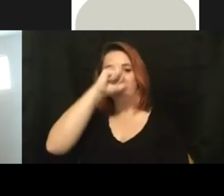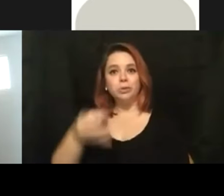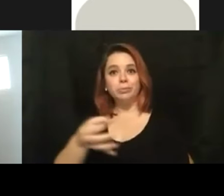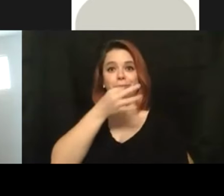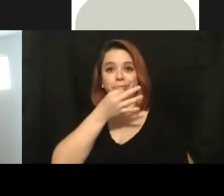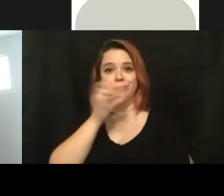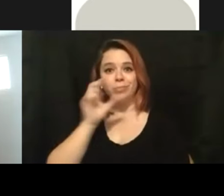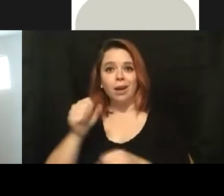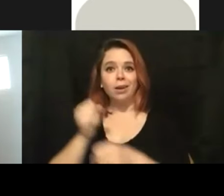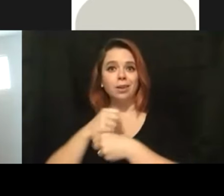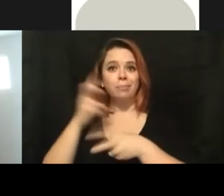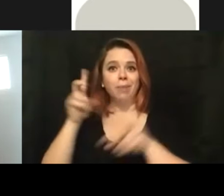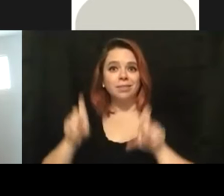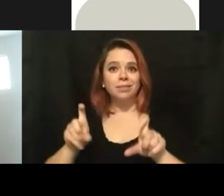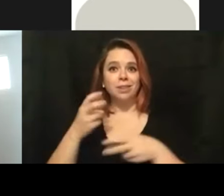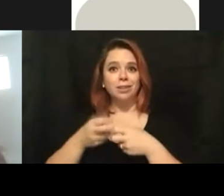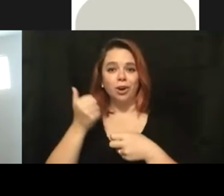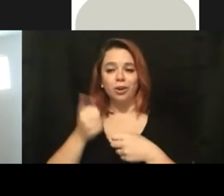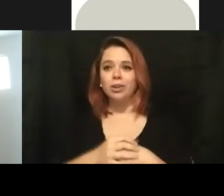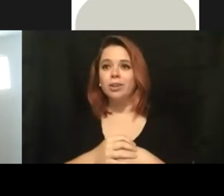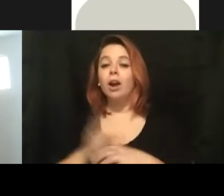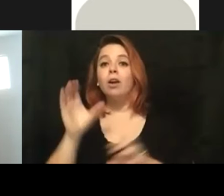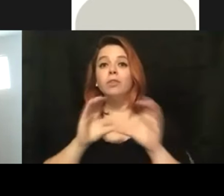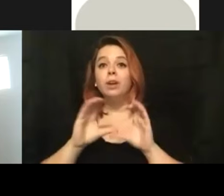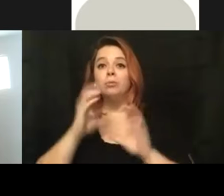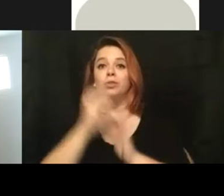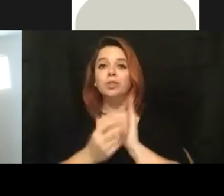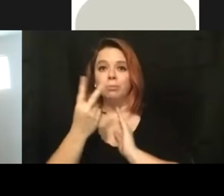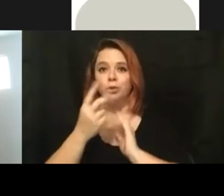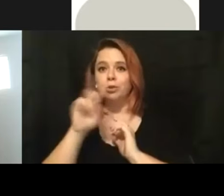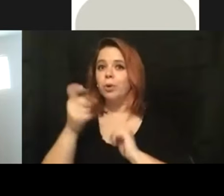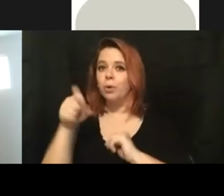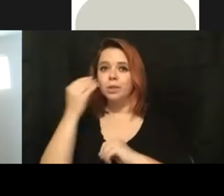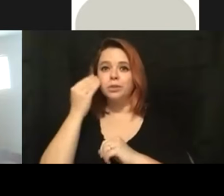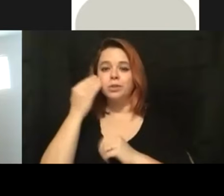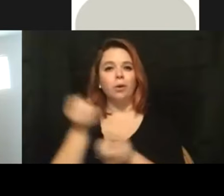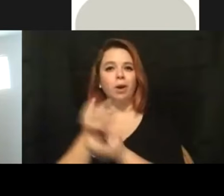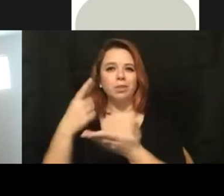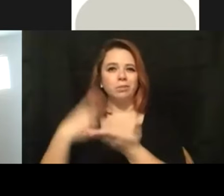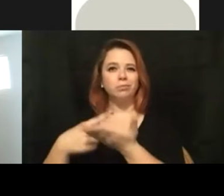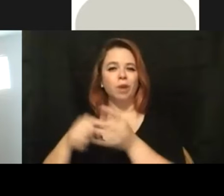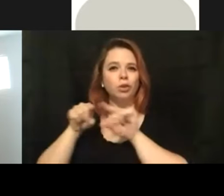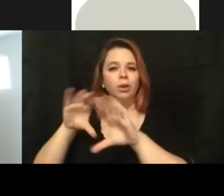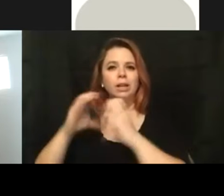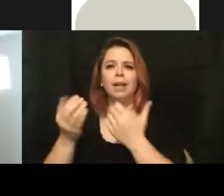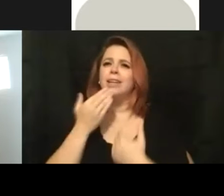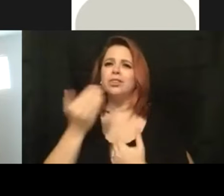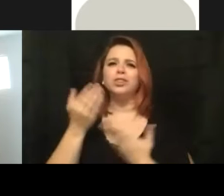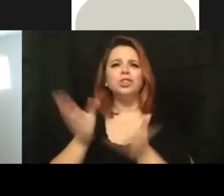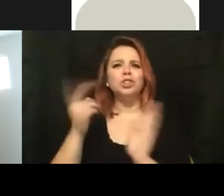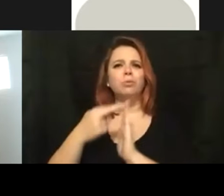2, we only need to know what we went over in class. Yes, and again, that's a good general rule for everything. As I've said